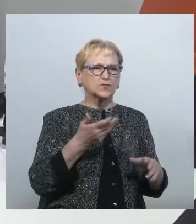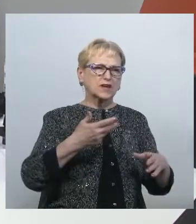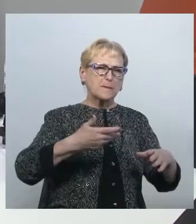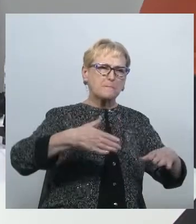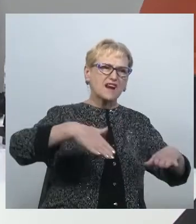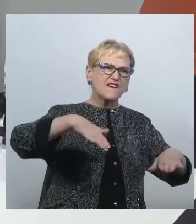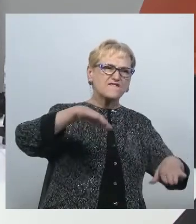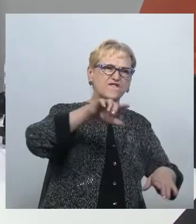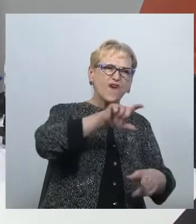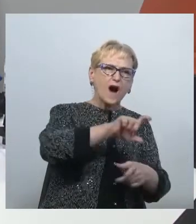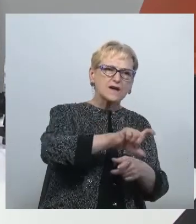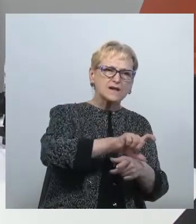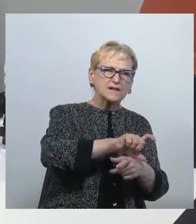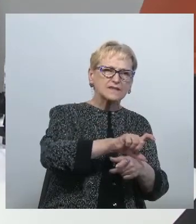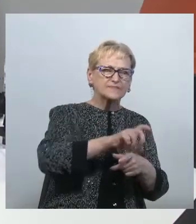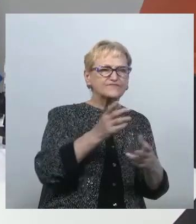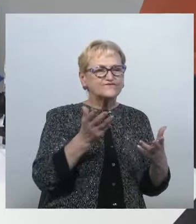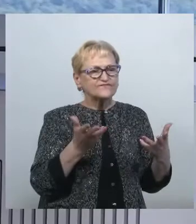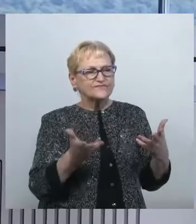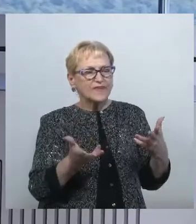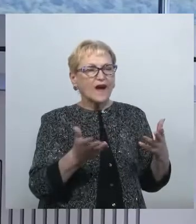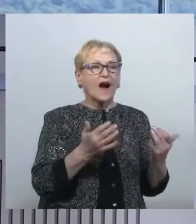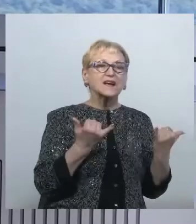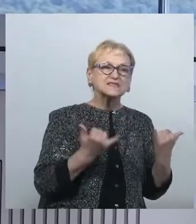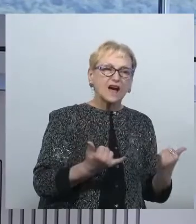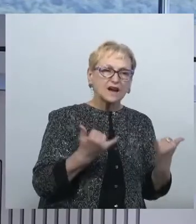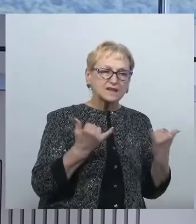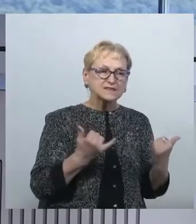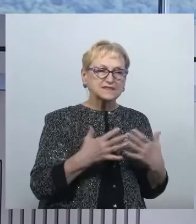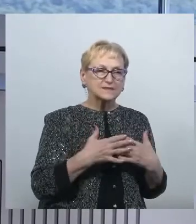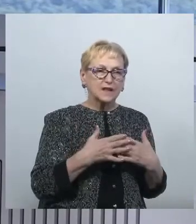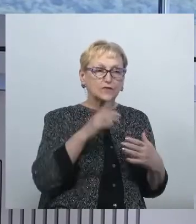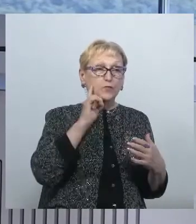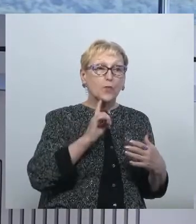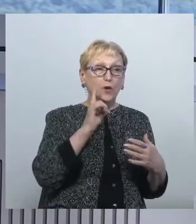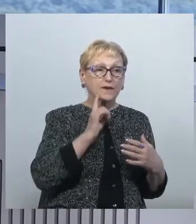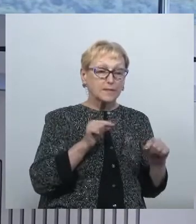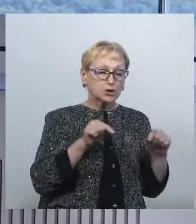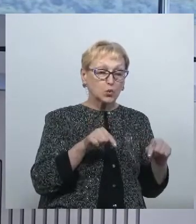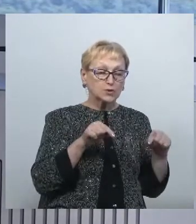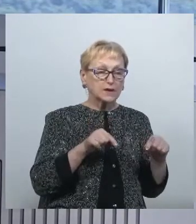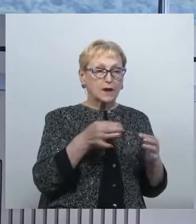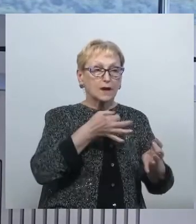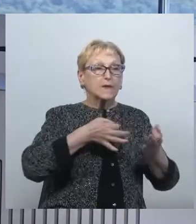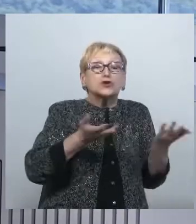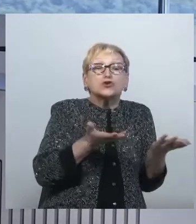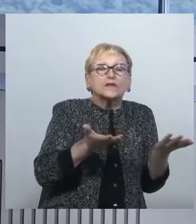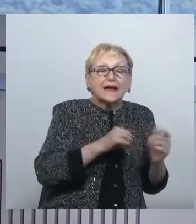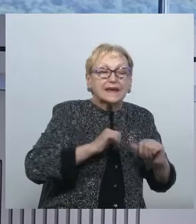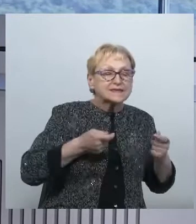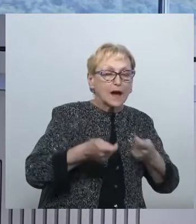something. So the advantages of self-regulation will be discussed later, but now, while we are here discussing